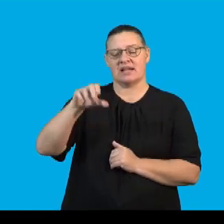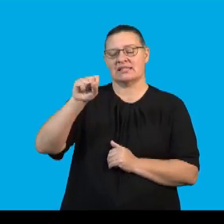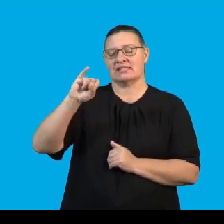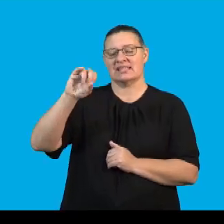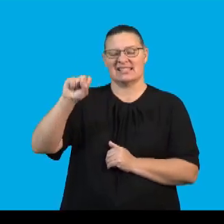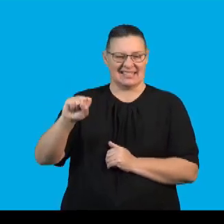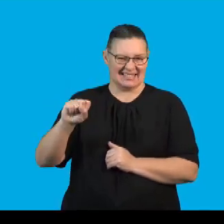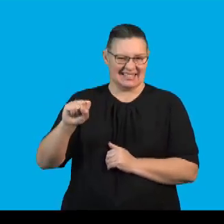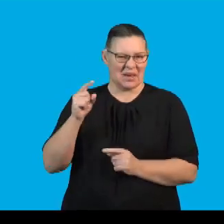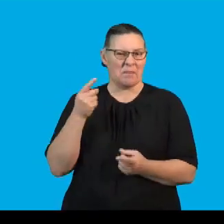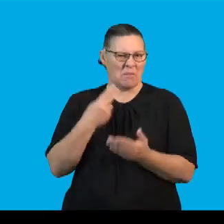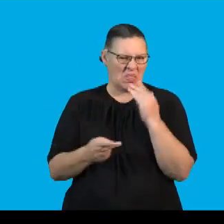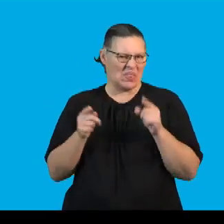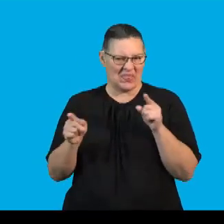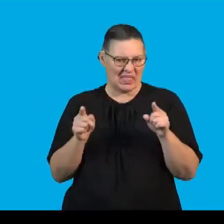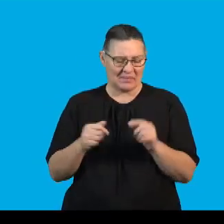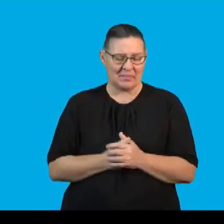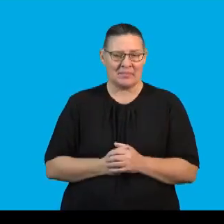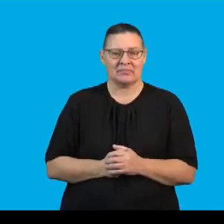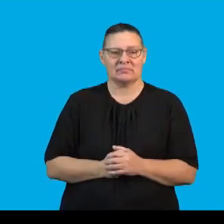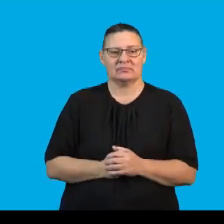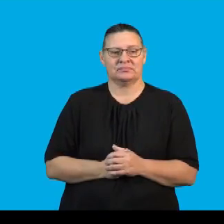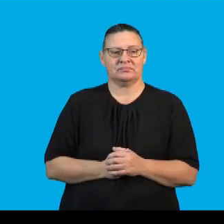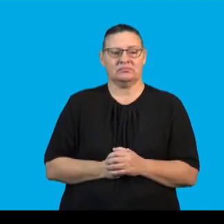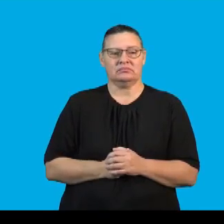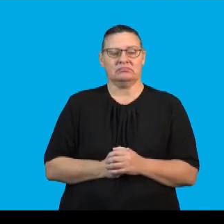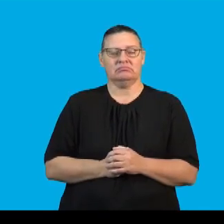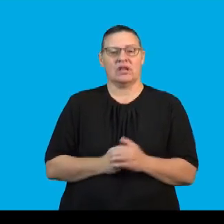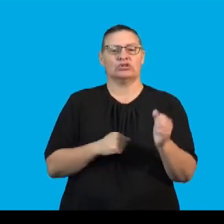hypophysis. I mentioned to you as well.